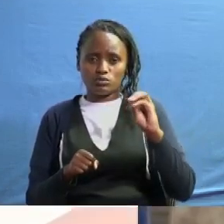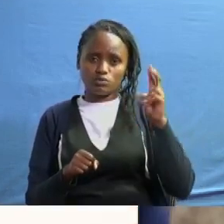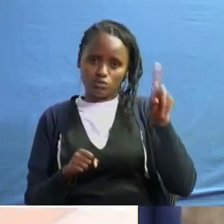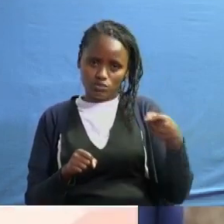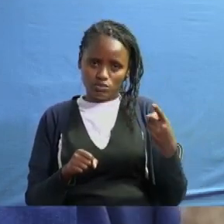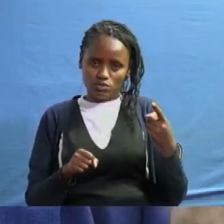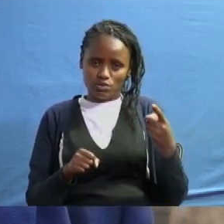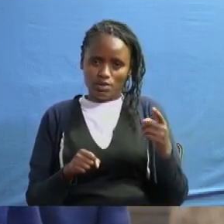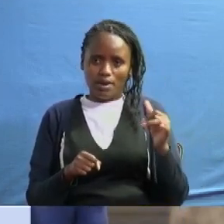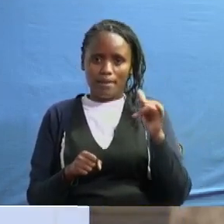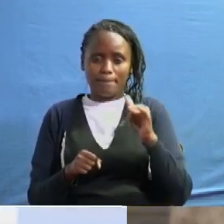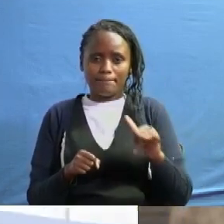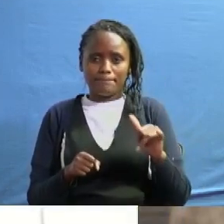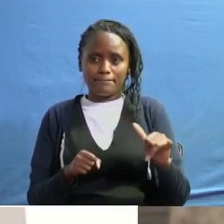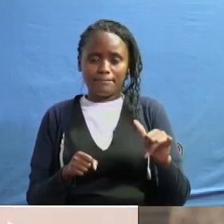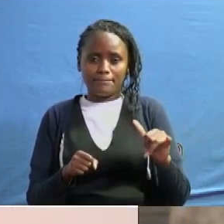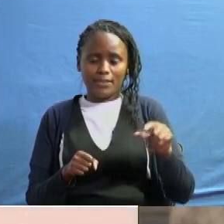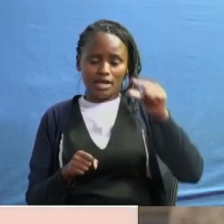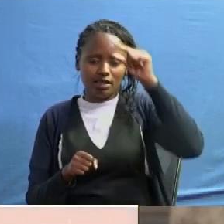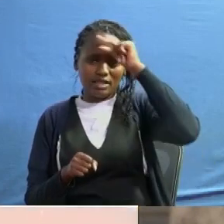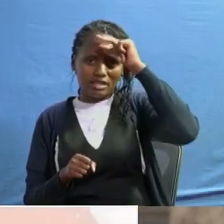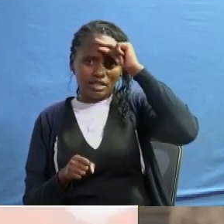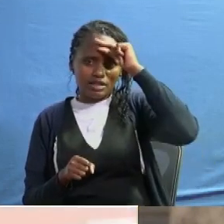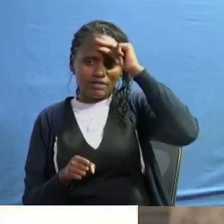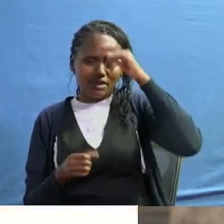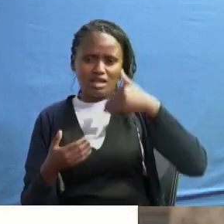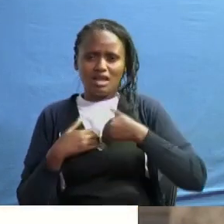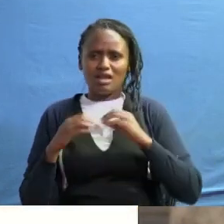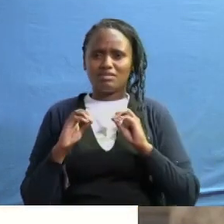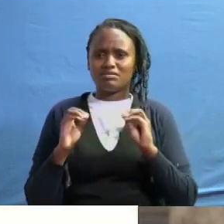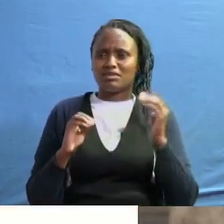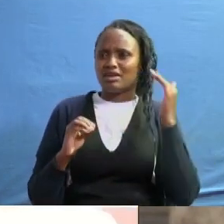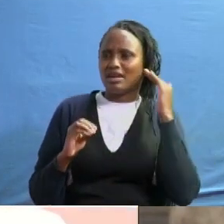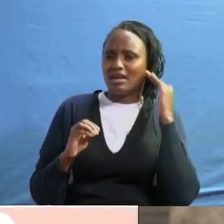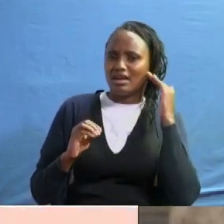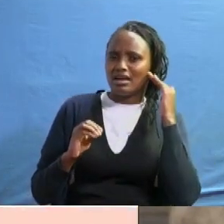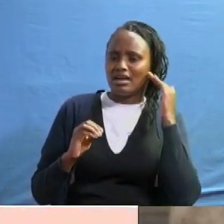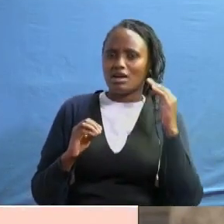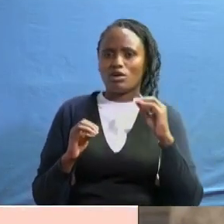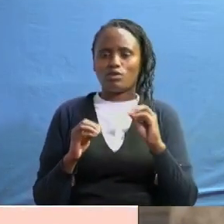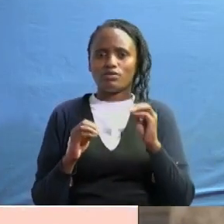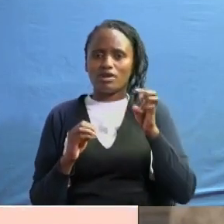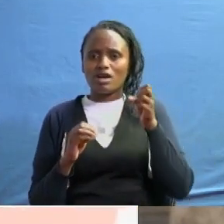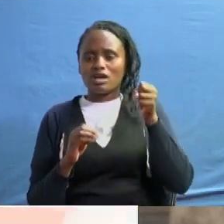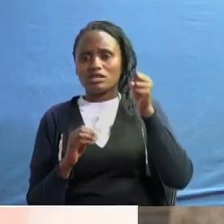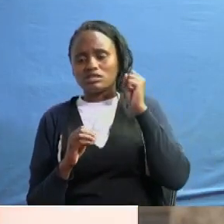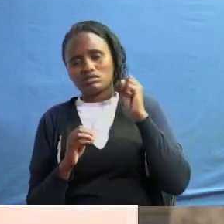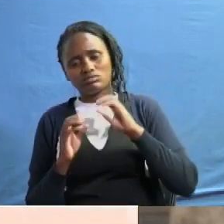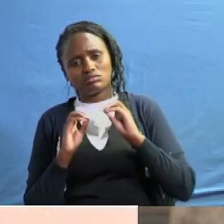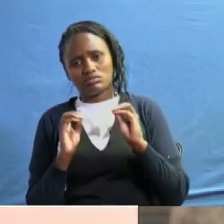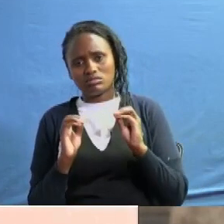guarantee by Her Excellency the Governor. We have not had any incidents of insecurity, and in any